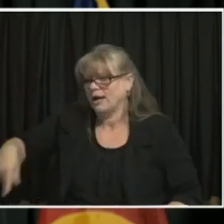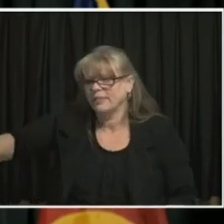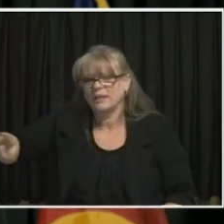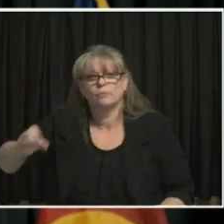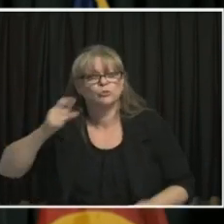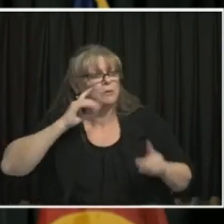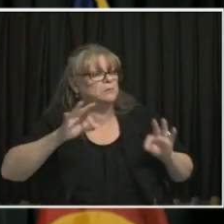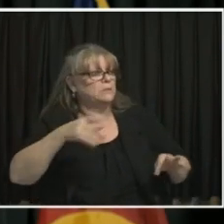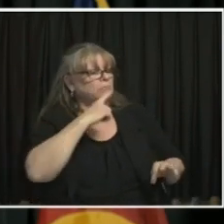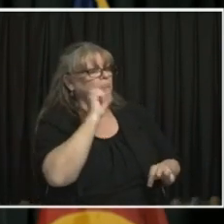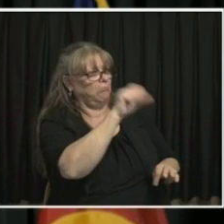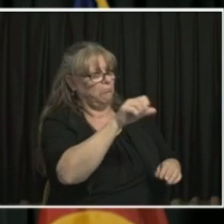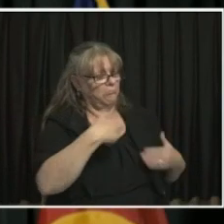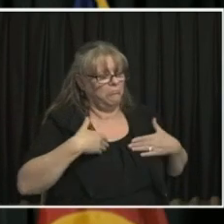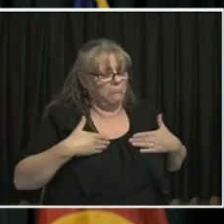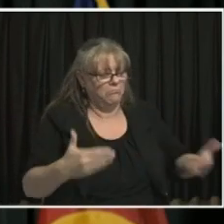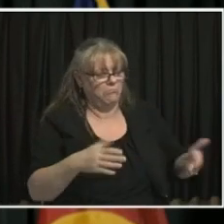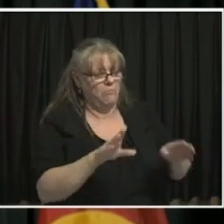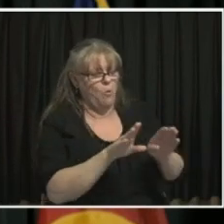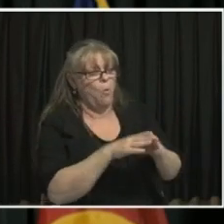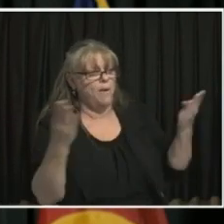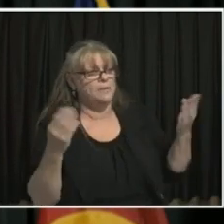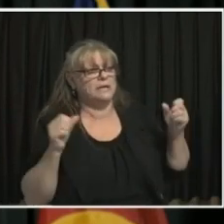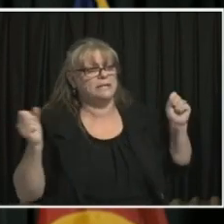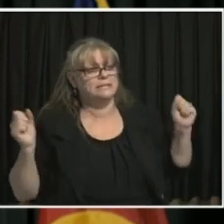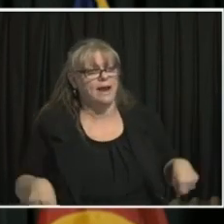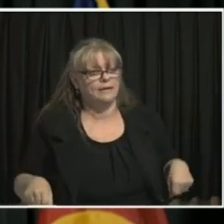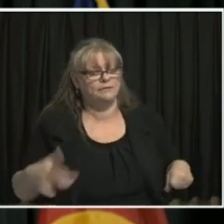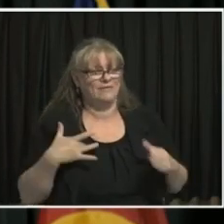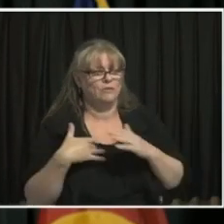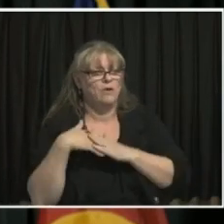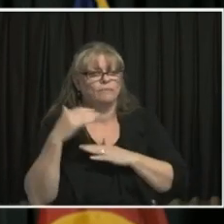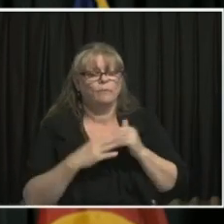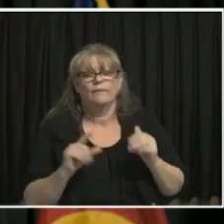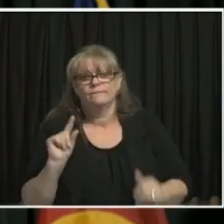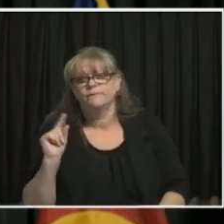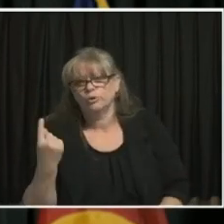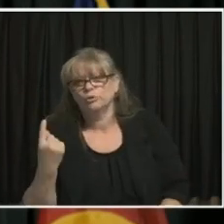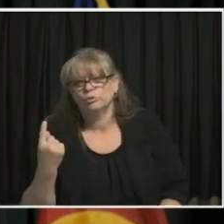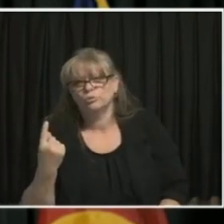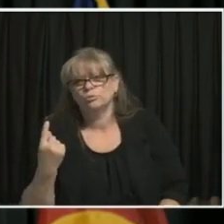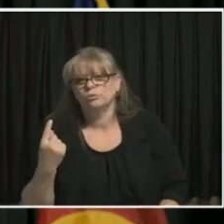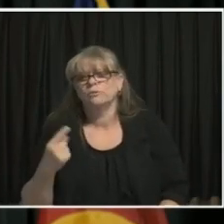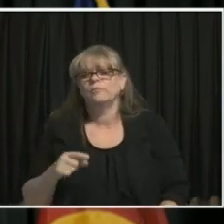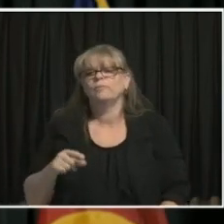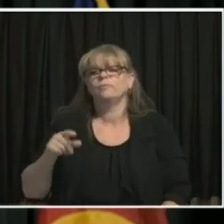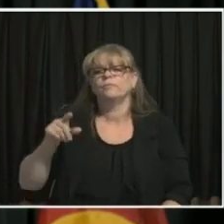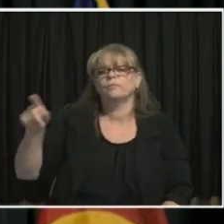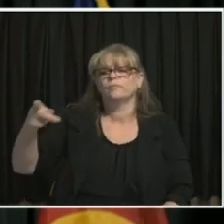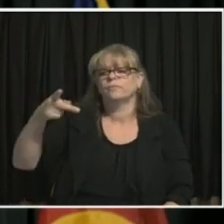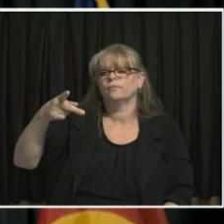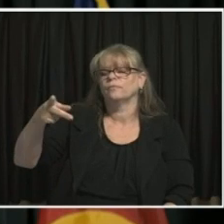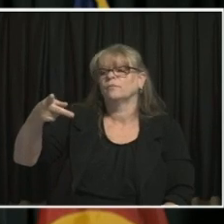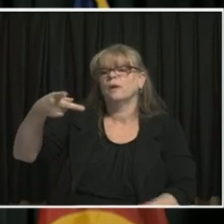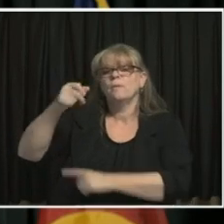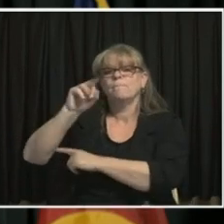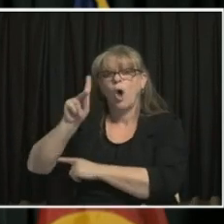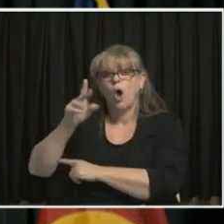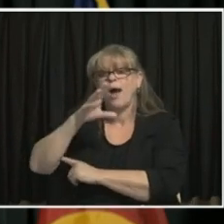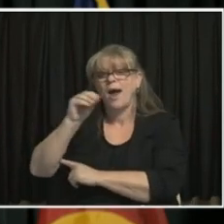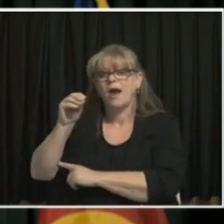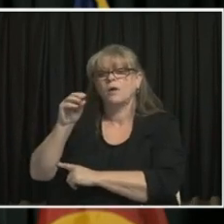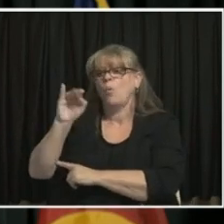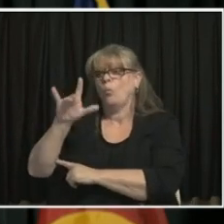and Wildlife operates parks in many counties across the state. And of course, we're going to be sensitive to